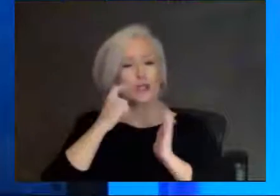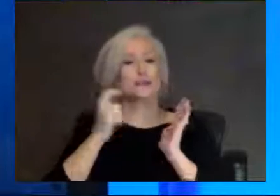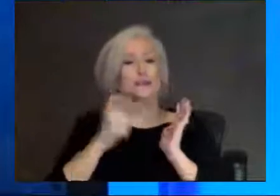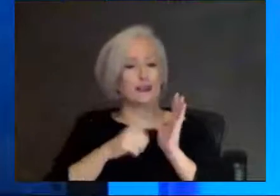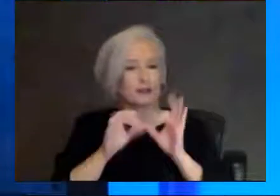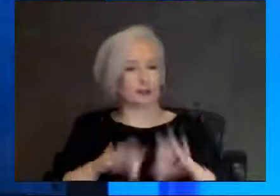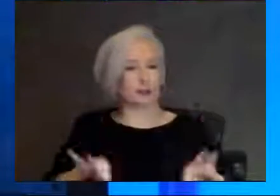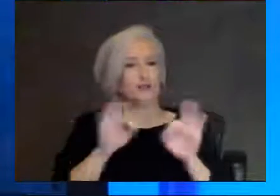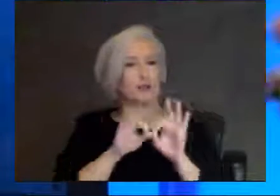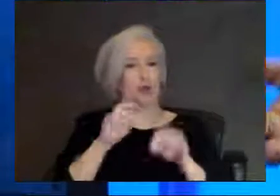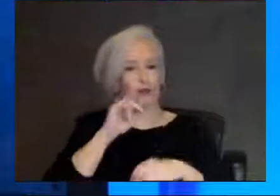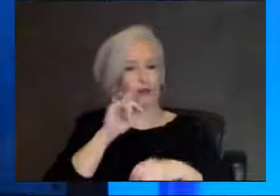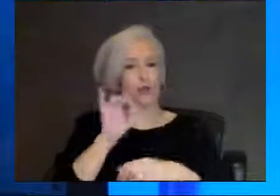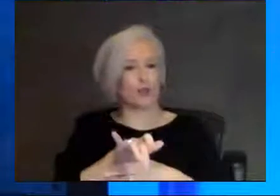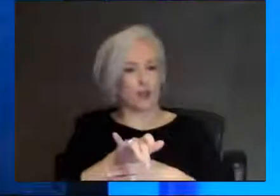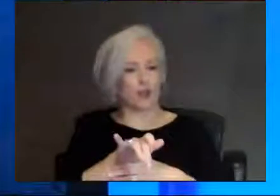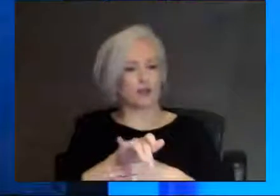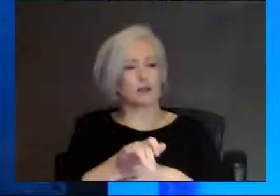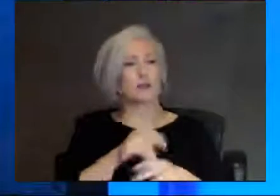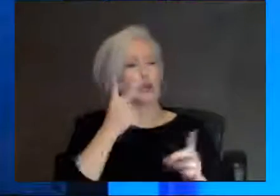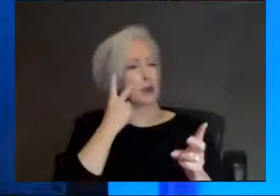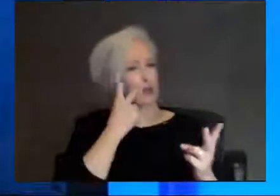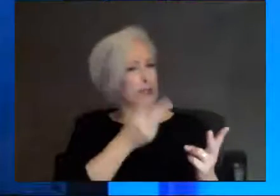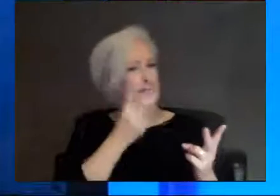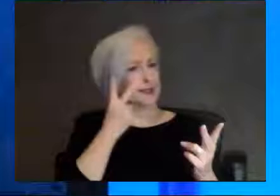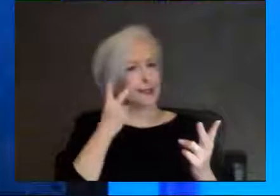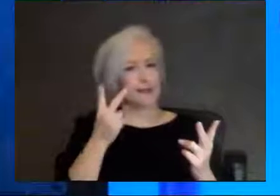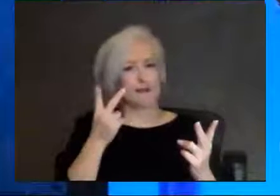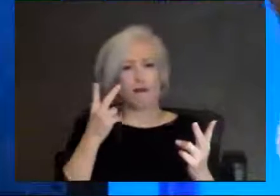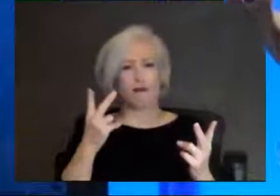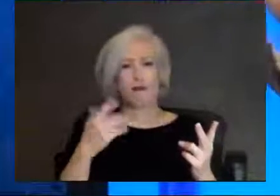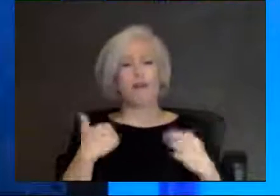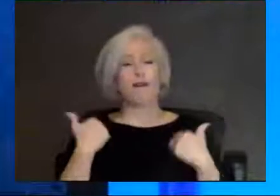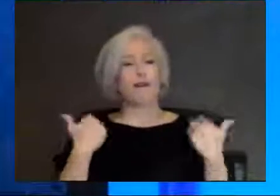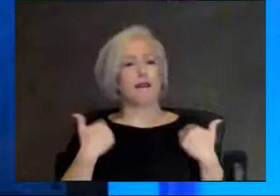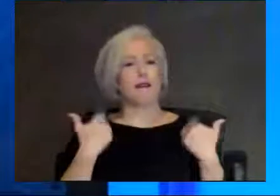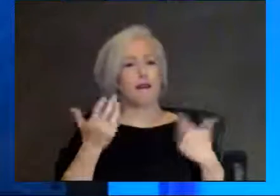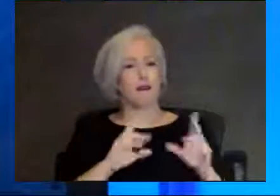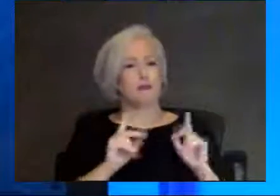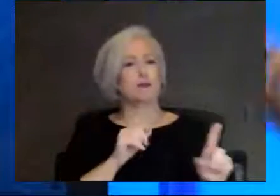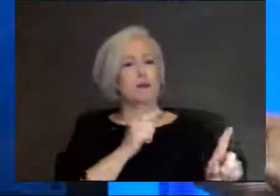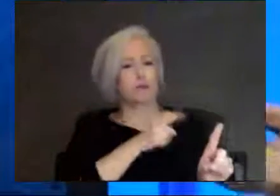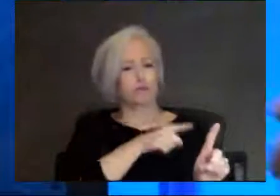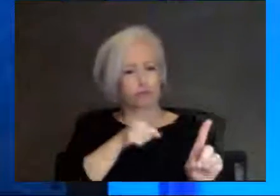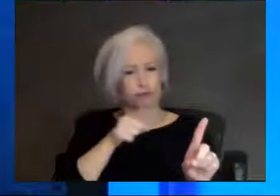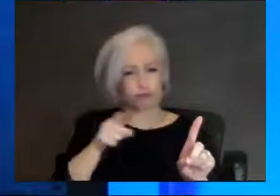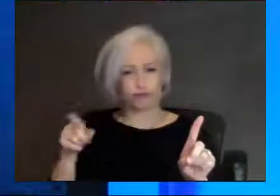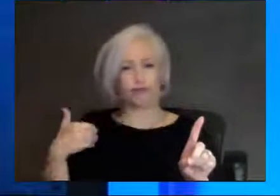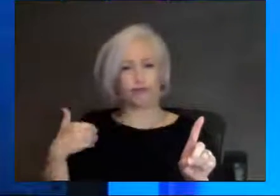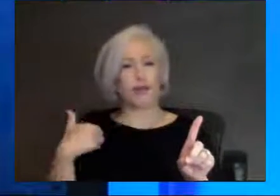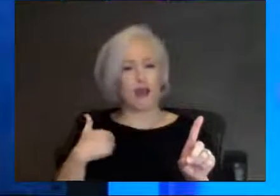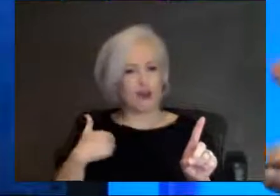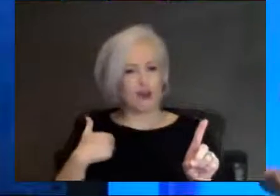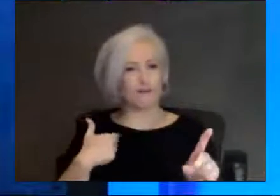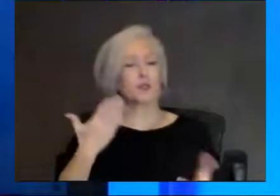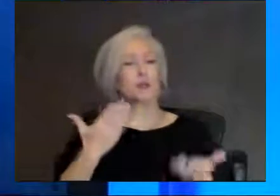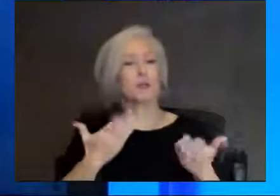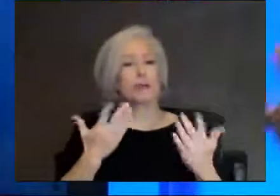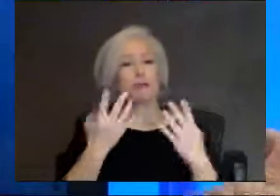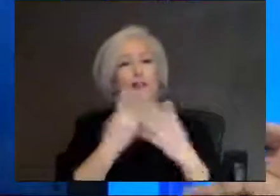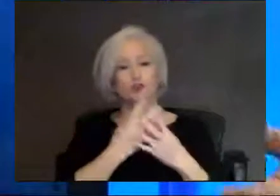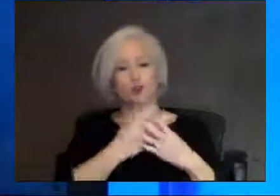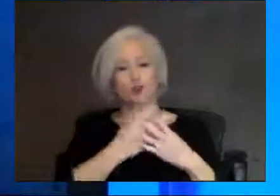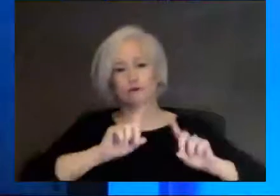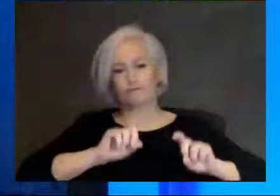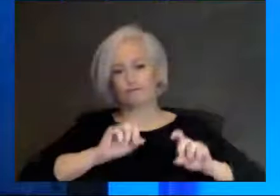trends in younger population, it's important to get screened early. Now, it might be a combination of multiple reasons. Definitely, we have